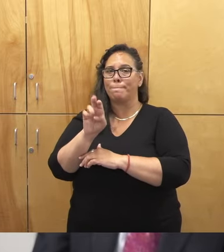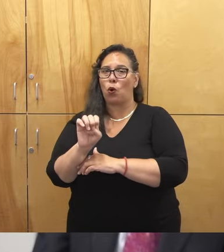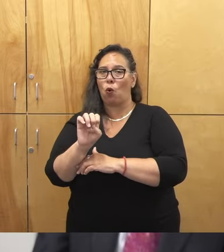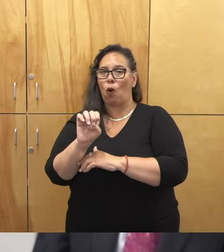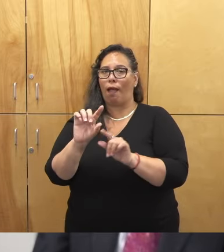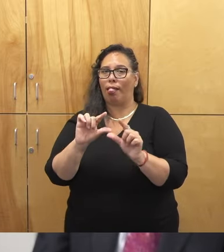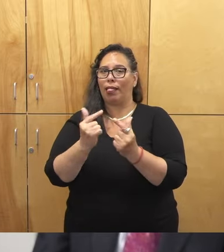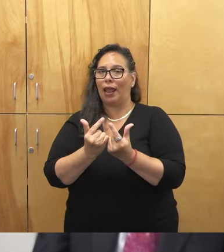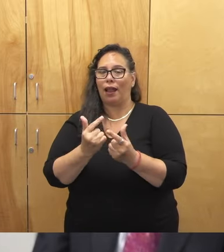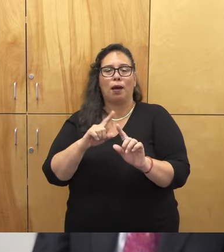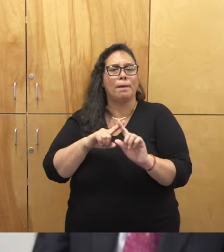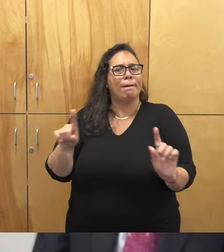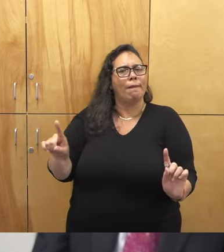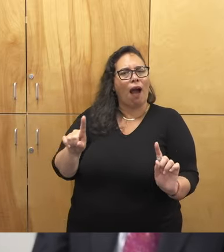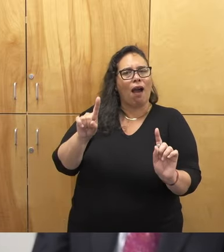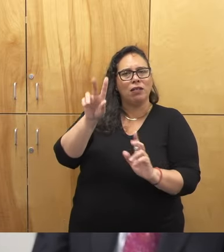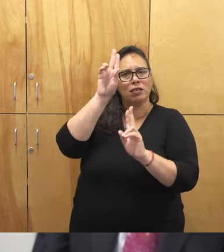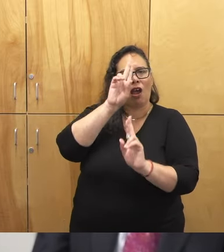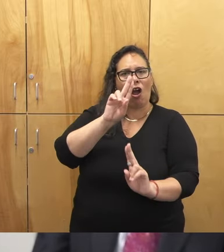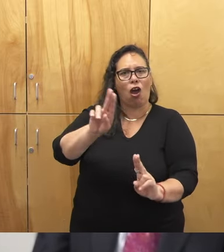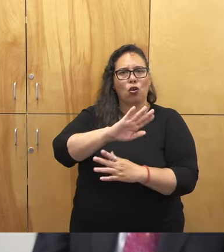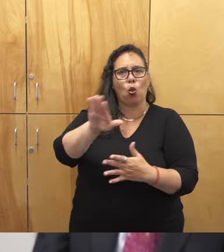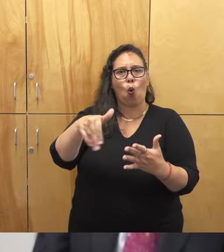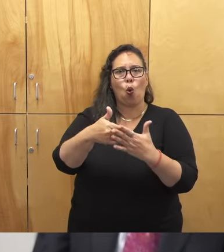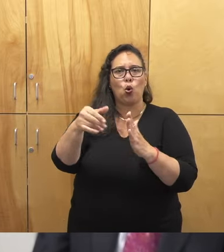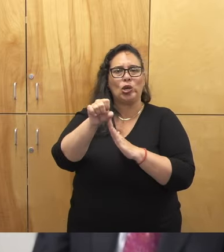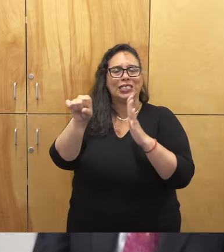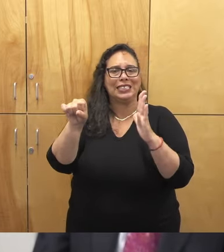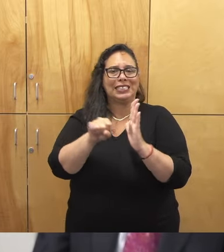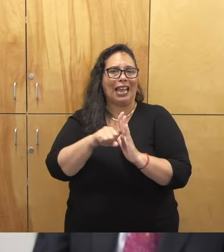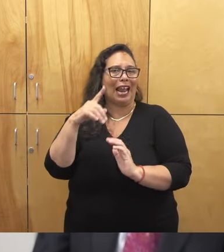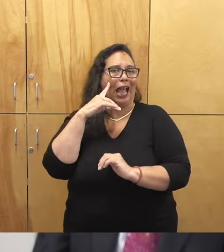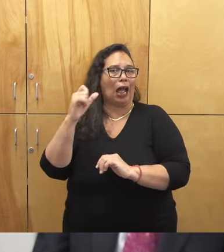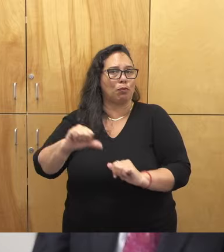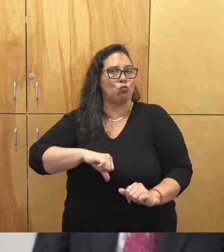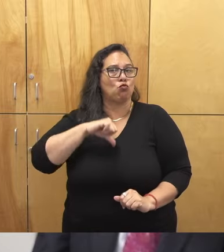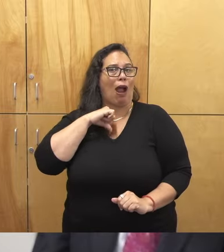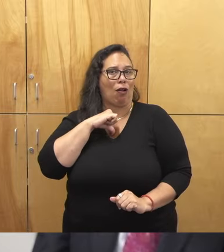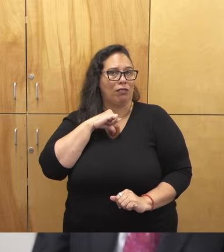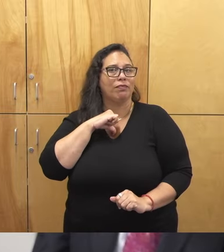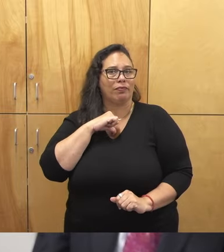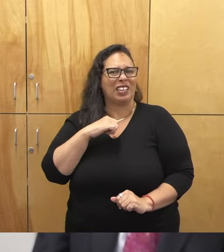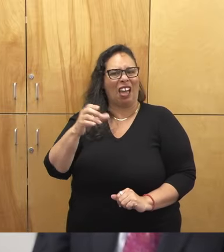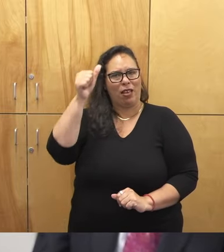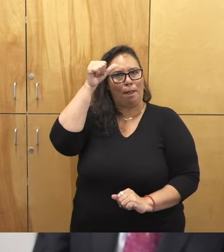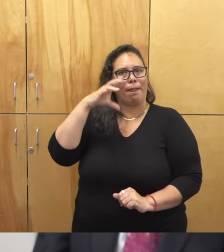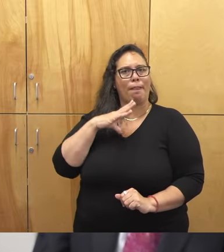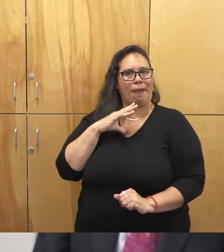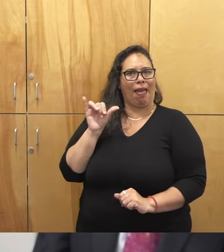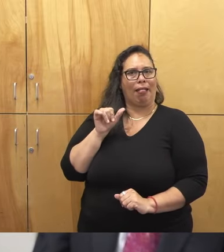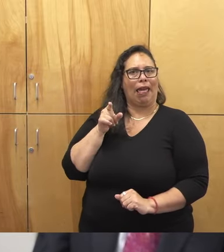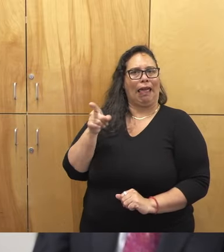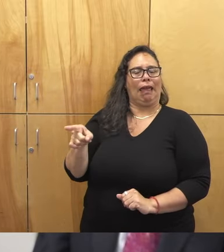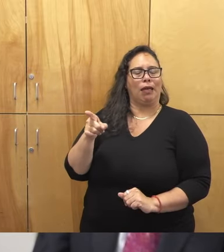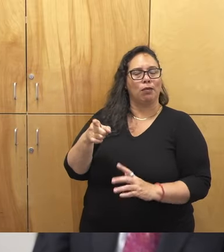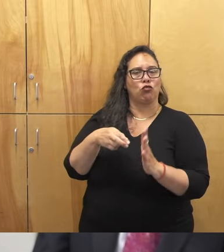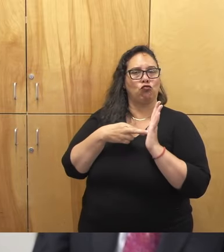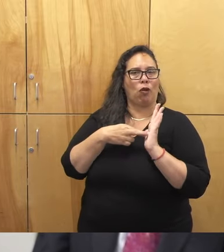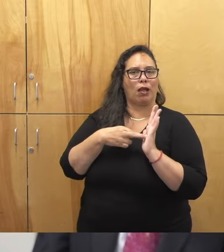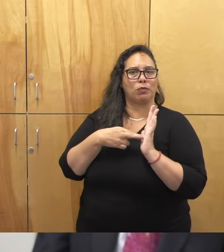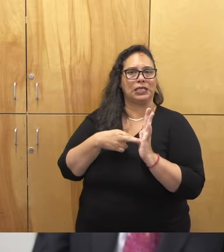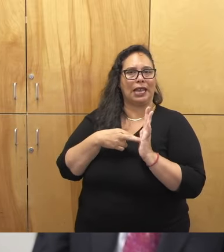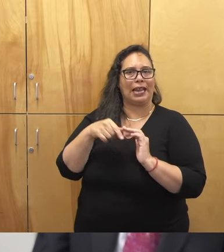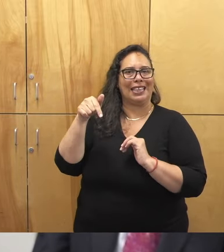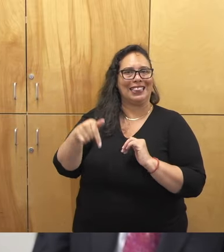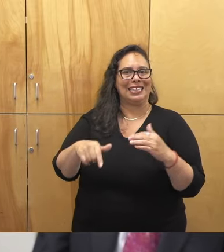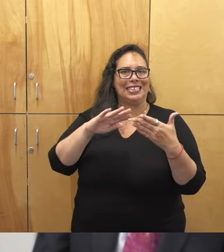is an honor that the whole state of California can be proud of, to have a man like Don Norford represent this